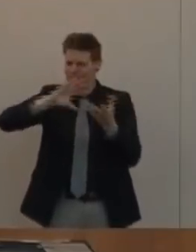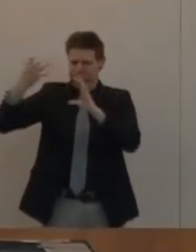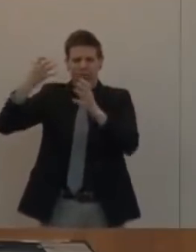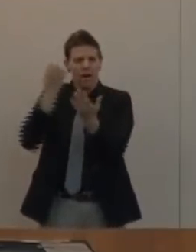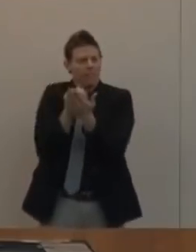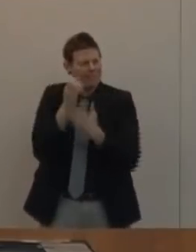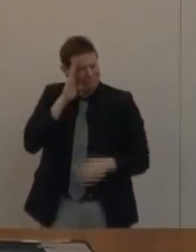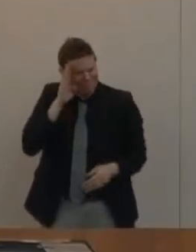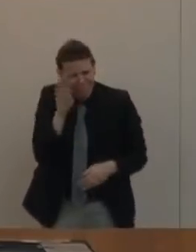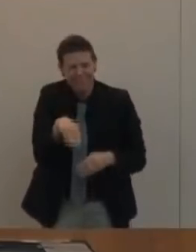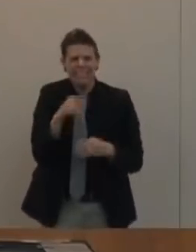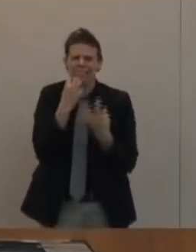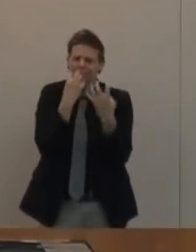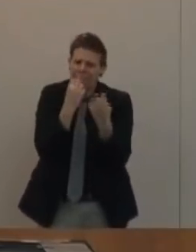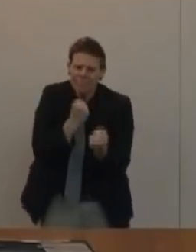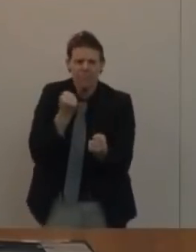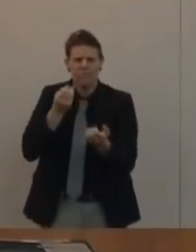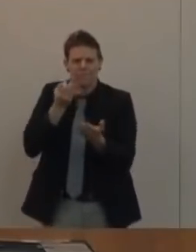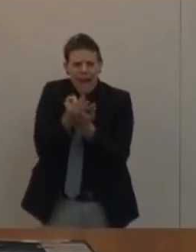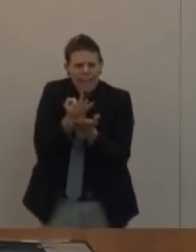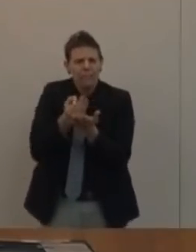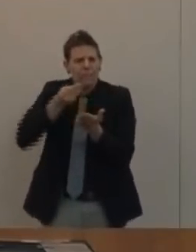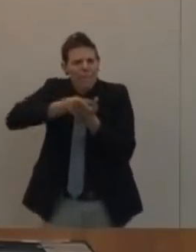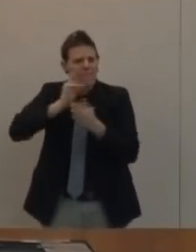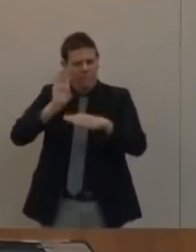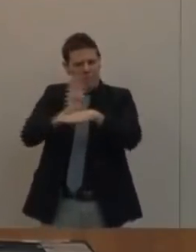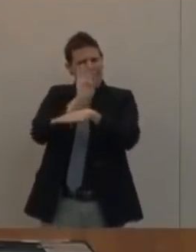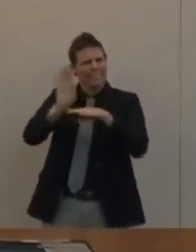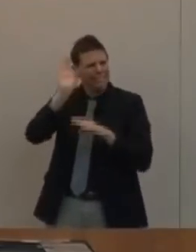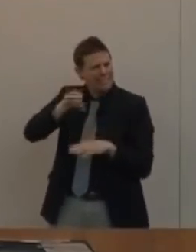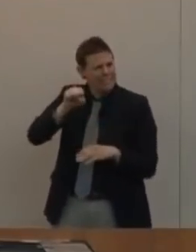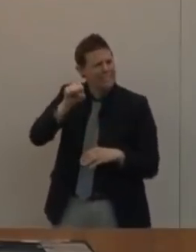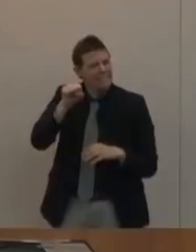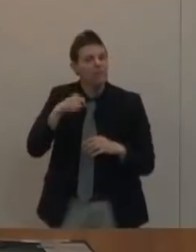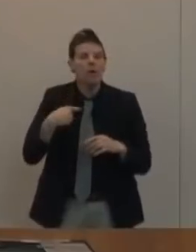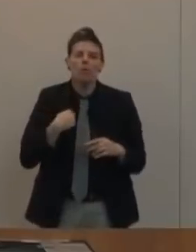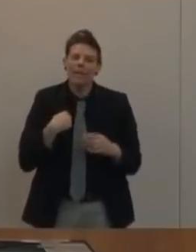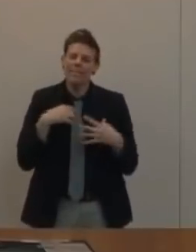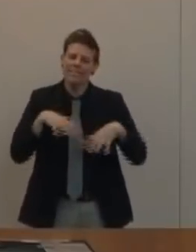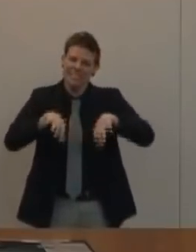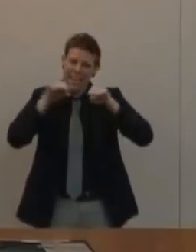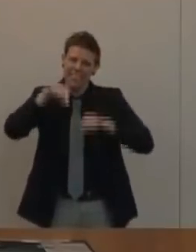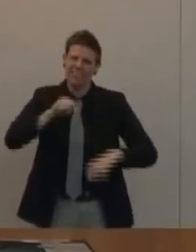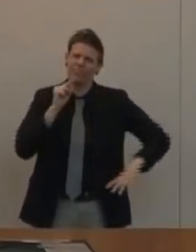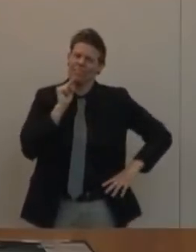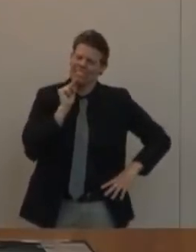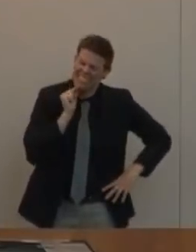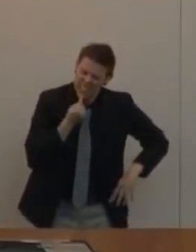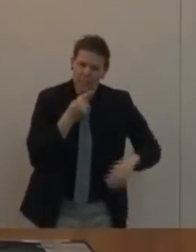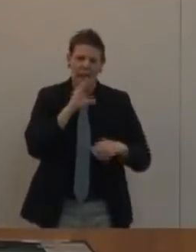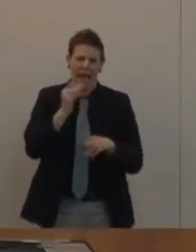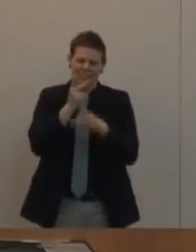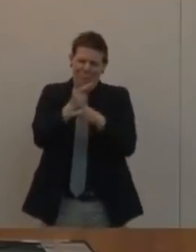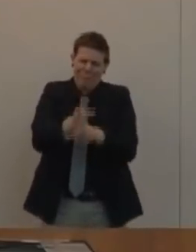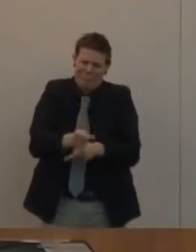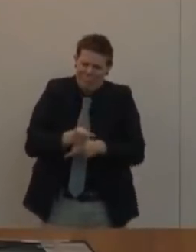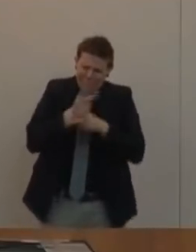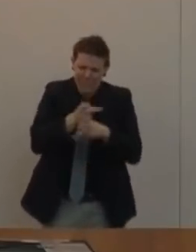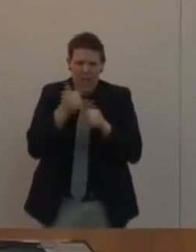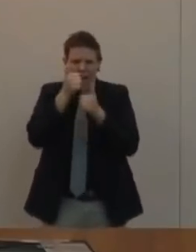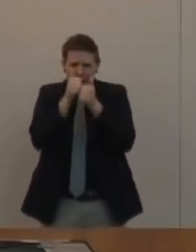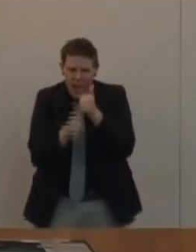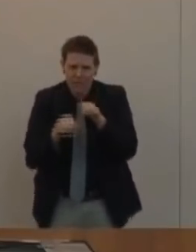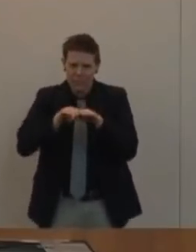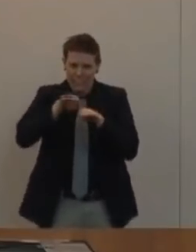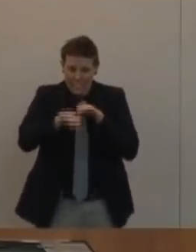of hurting any small business, but we will take every precaution to make sure that we're saving lives in